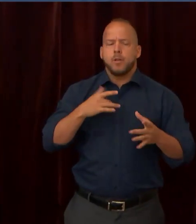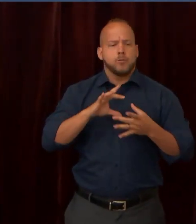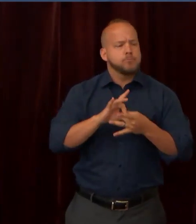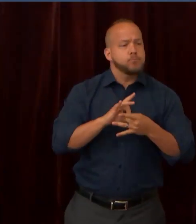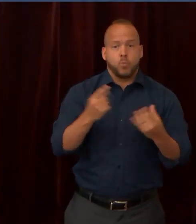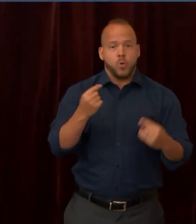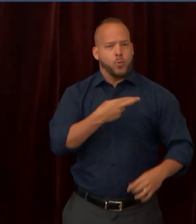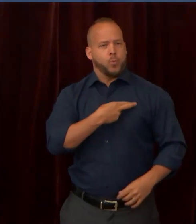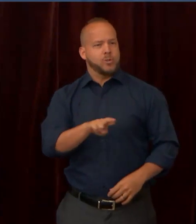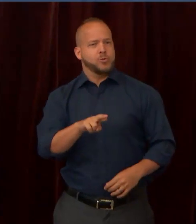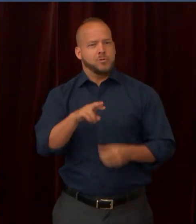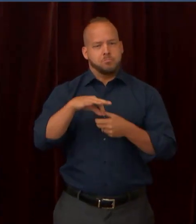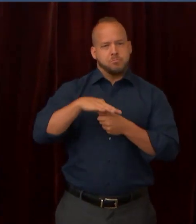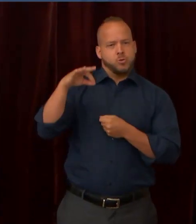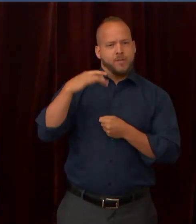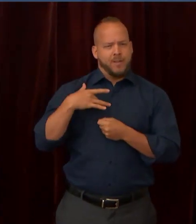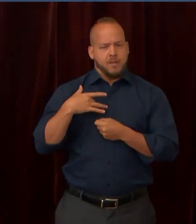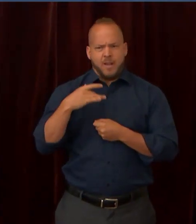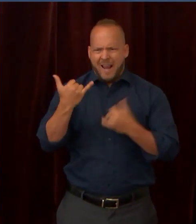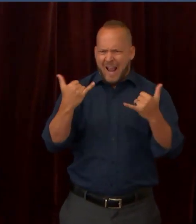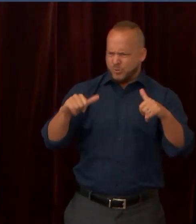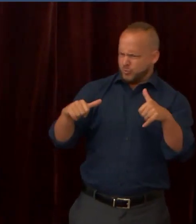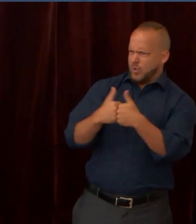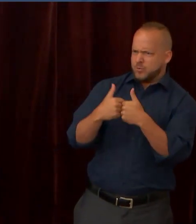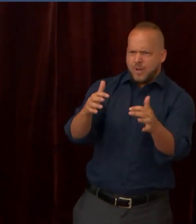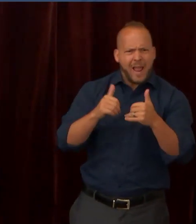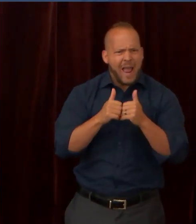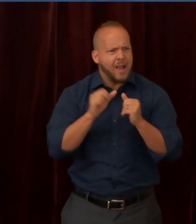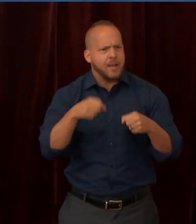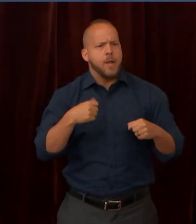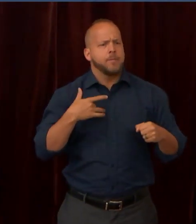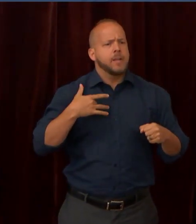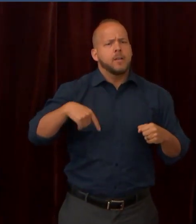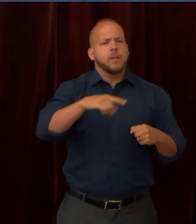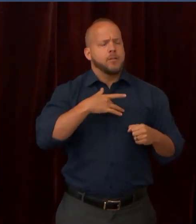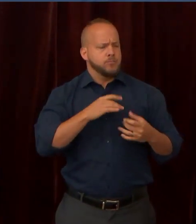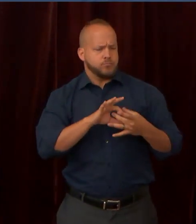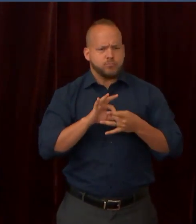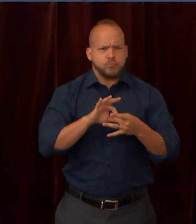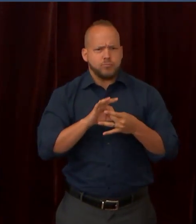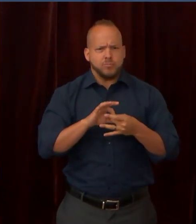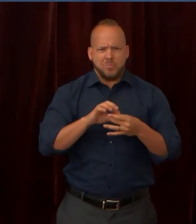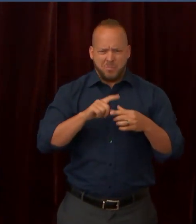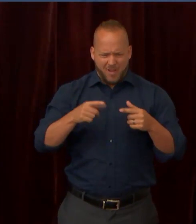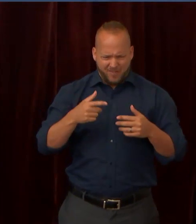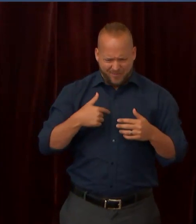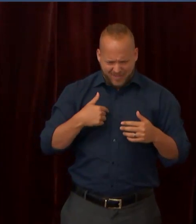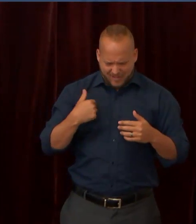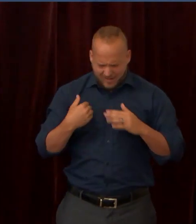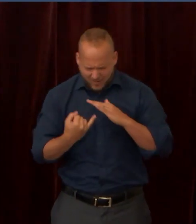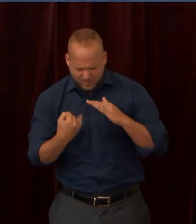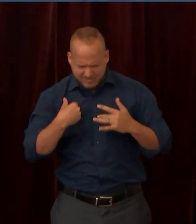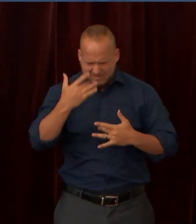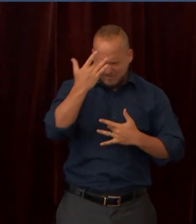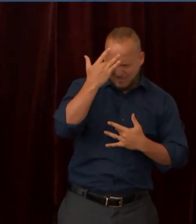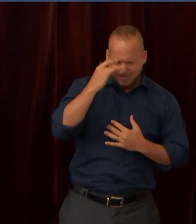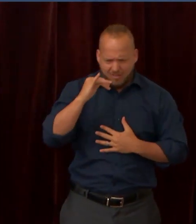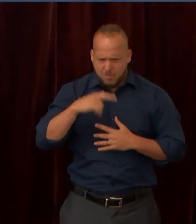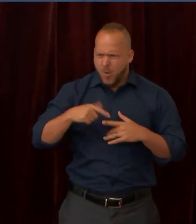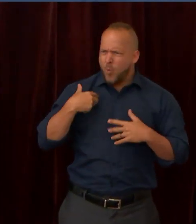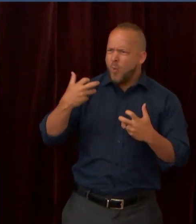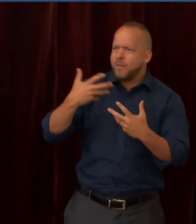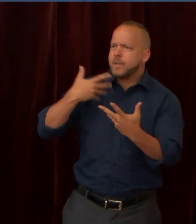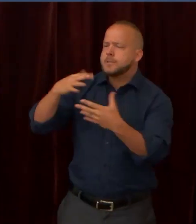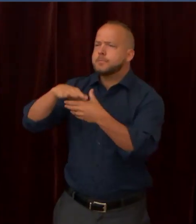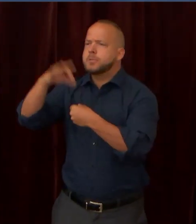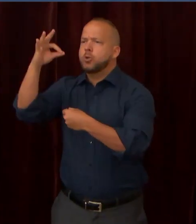defeat this virus and maintain our congregations. And as I've said before, this crisis may affect our